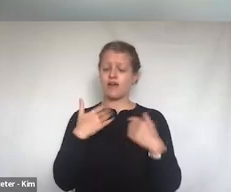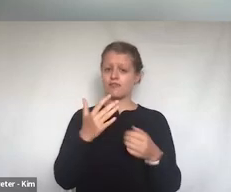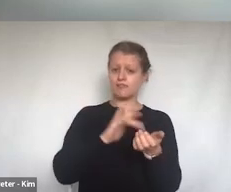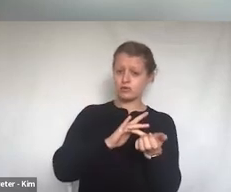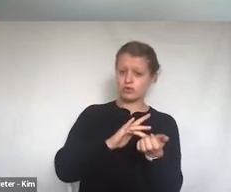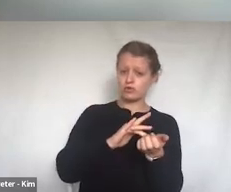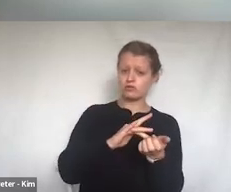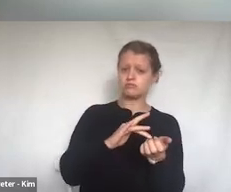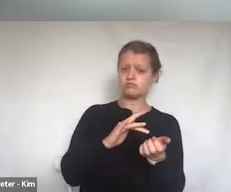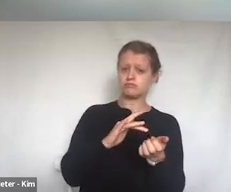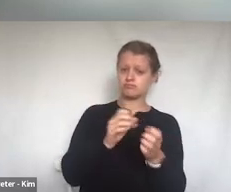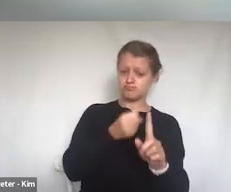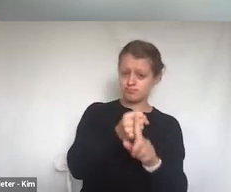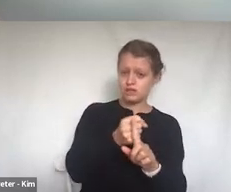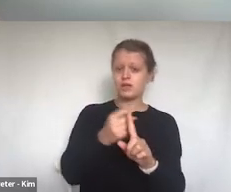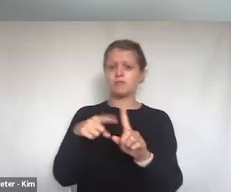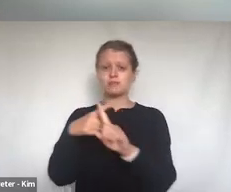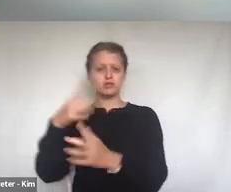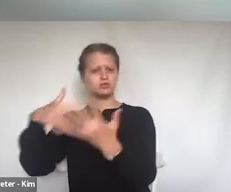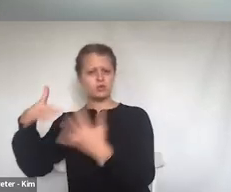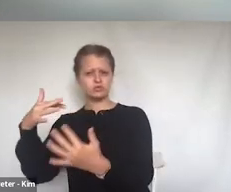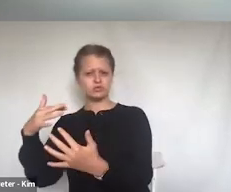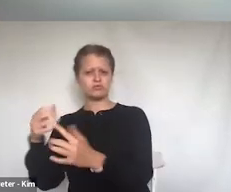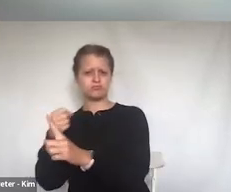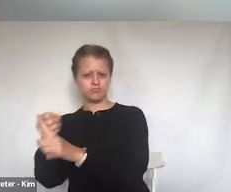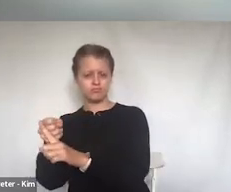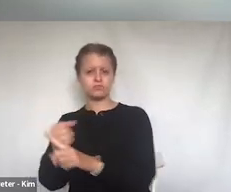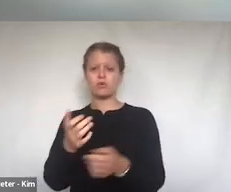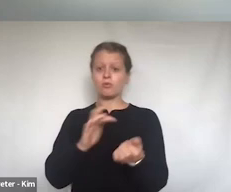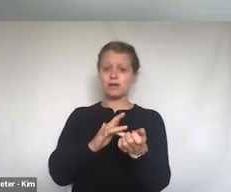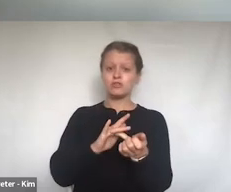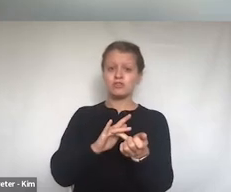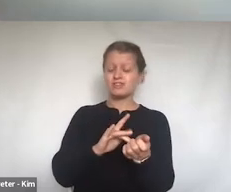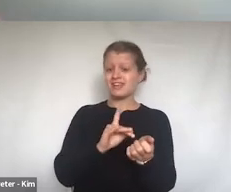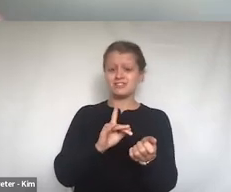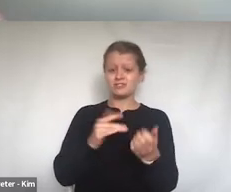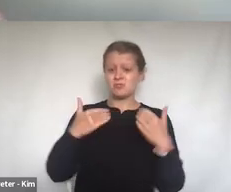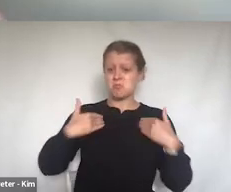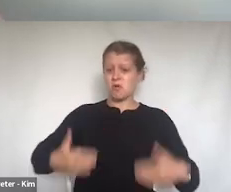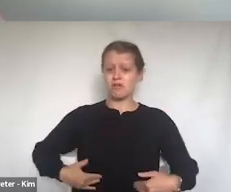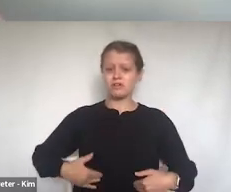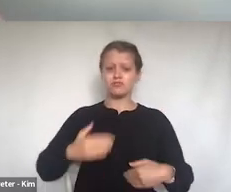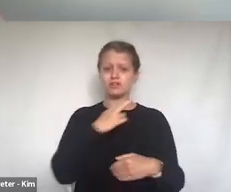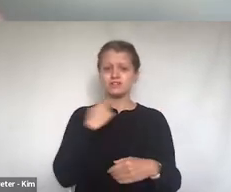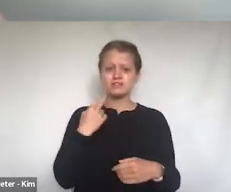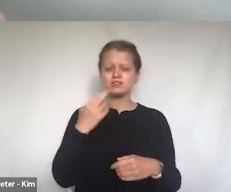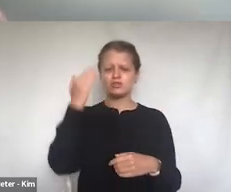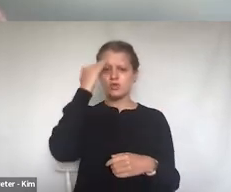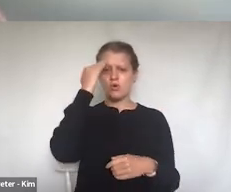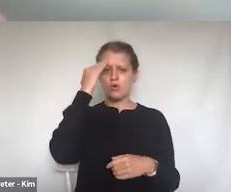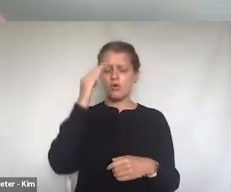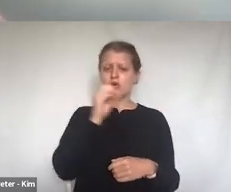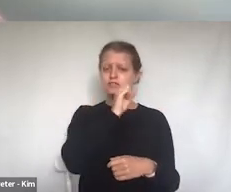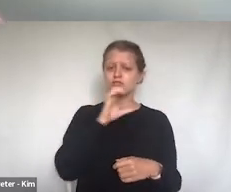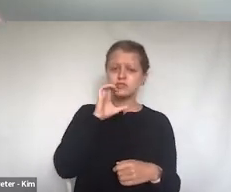So under the medical piece, the just direct physiological risks, we know that older adults, infants and